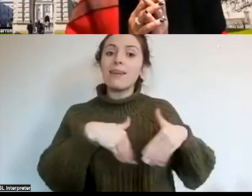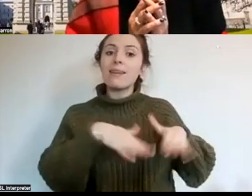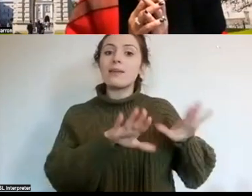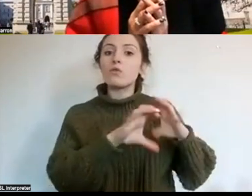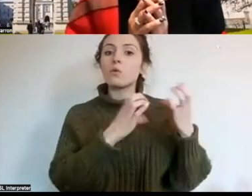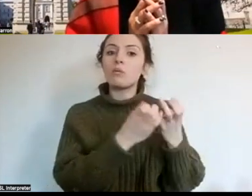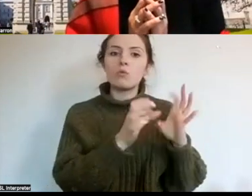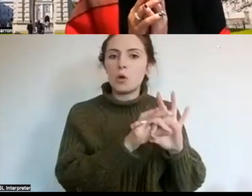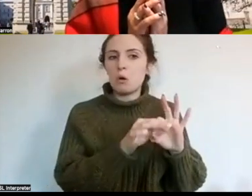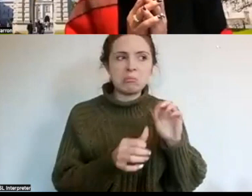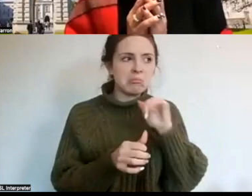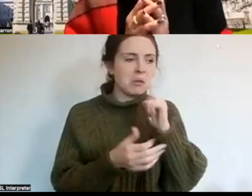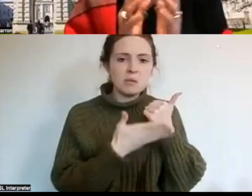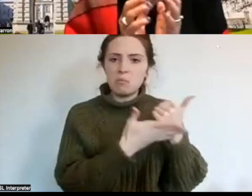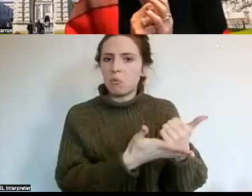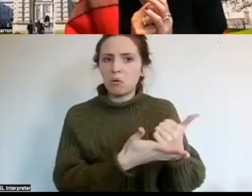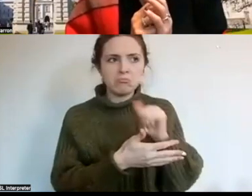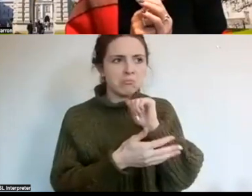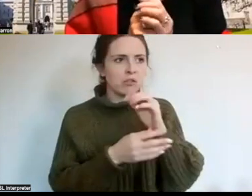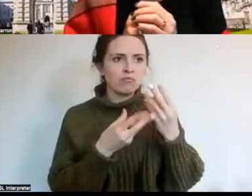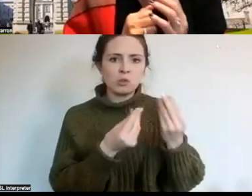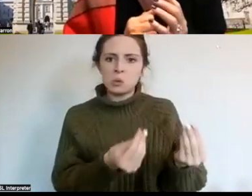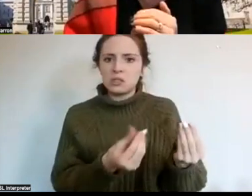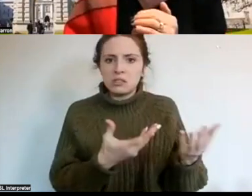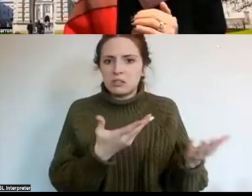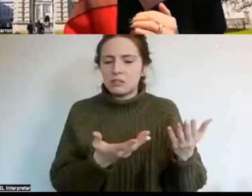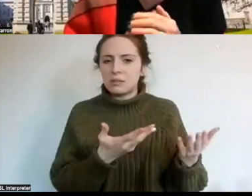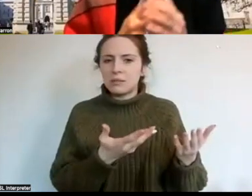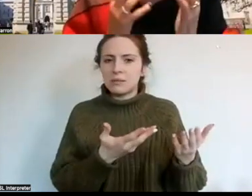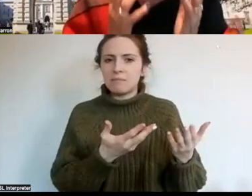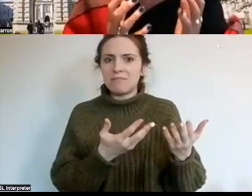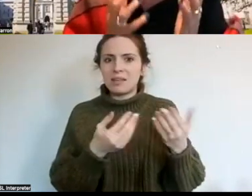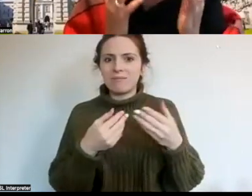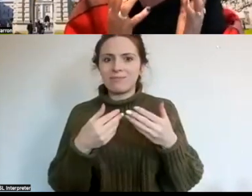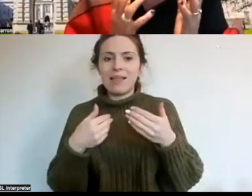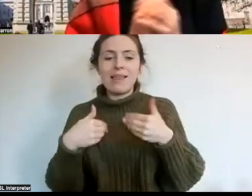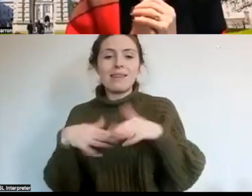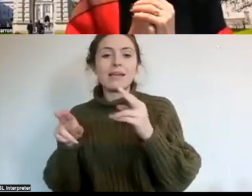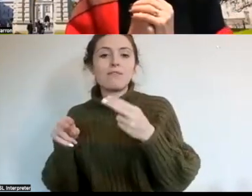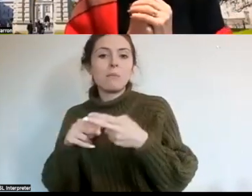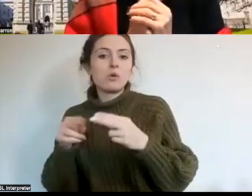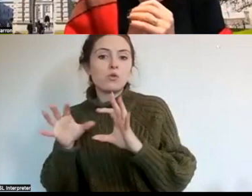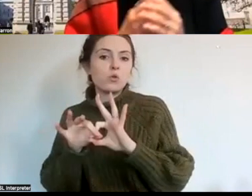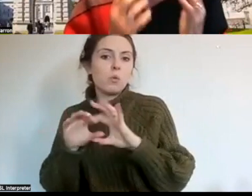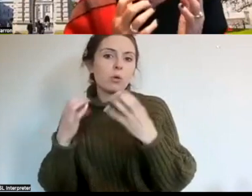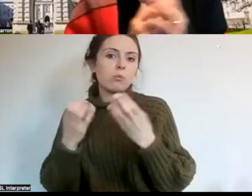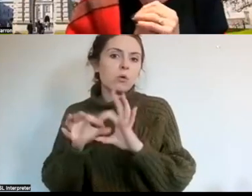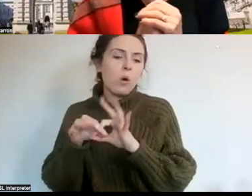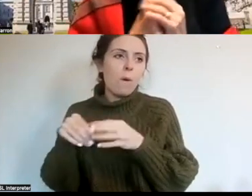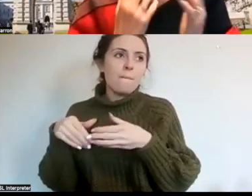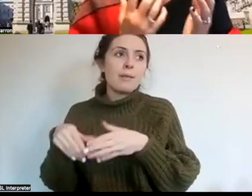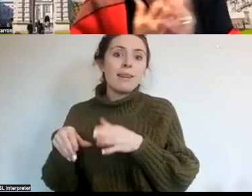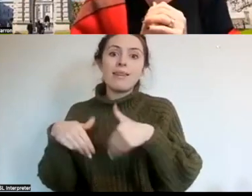no resources. And people who have moved out in decongregated sense, and we need to continue with decongregation, with